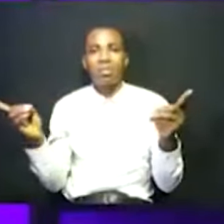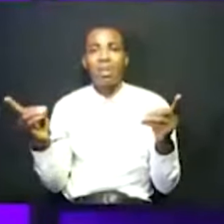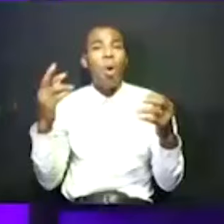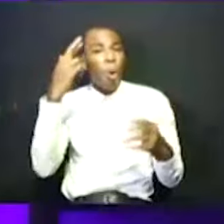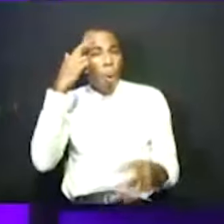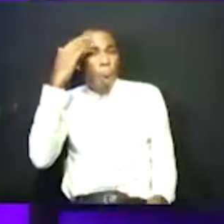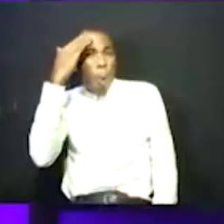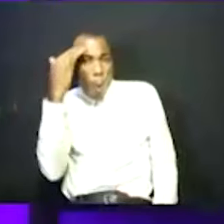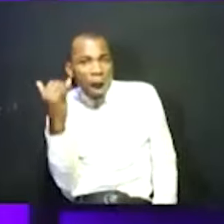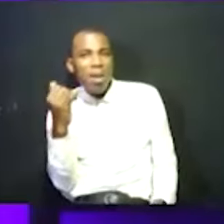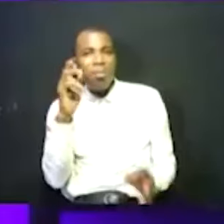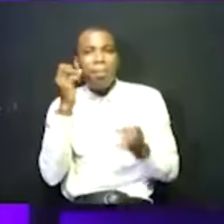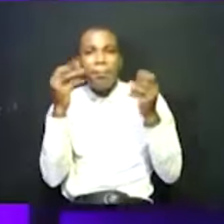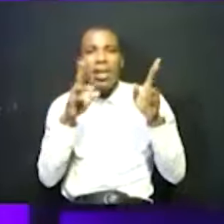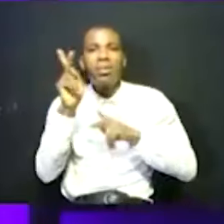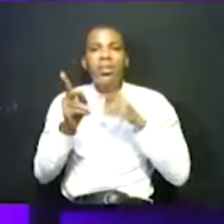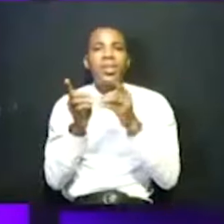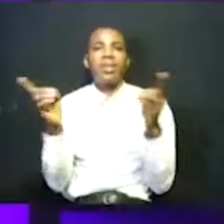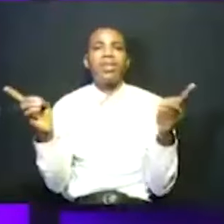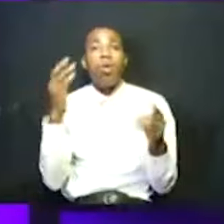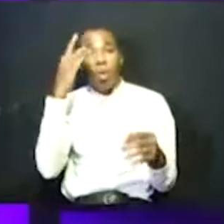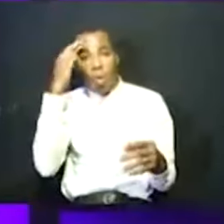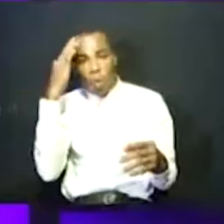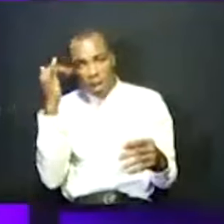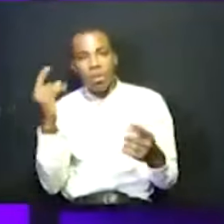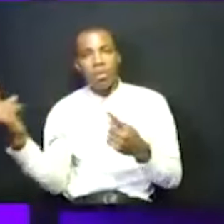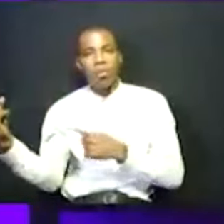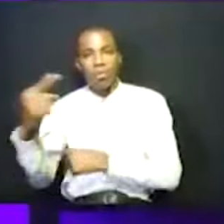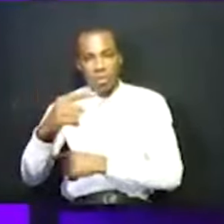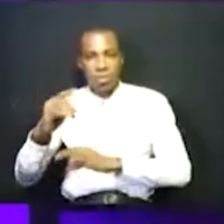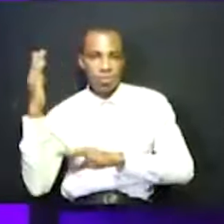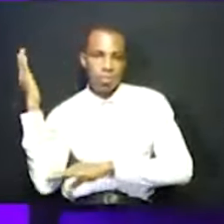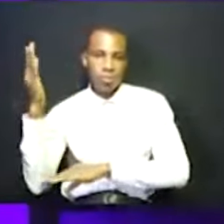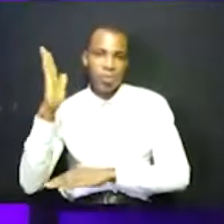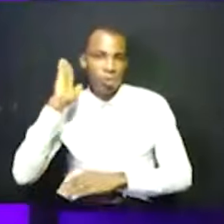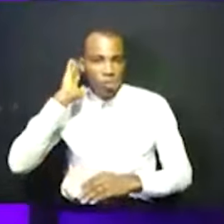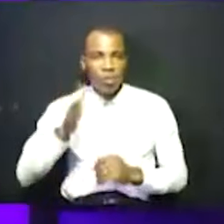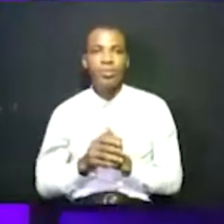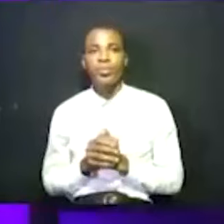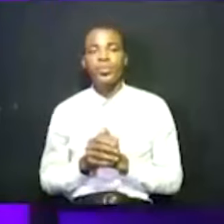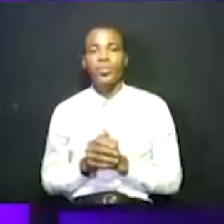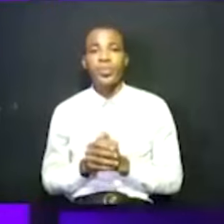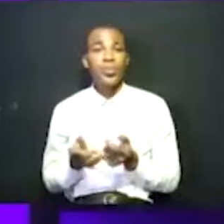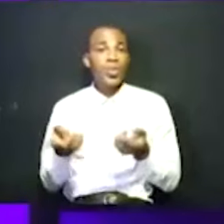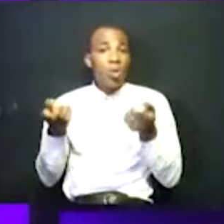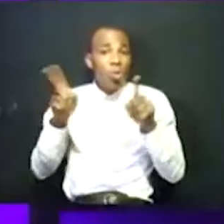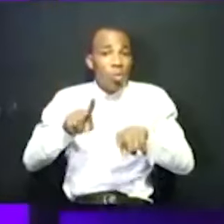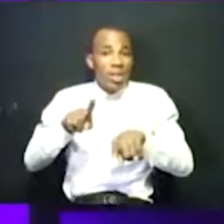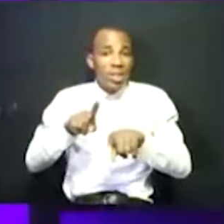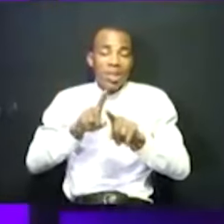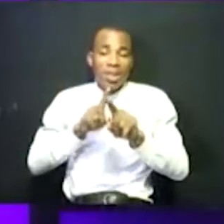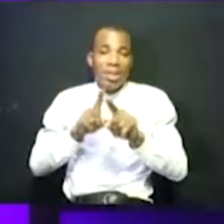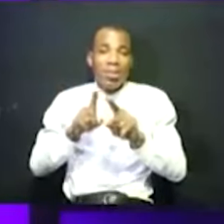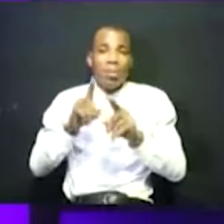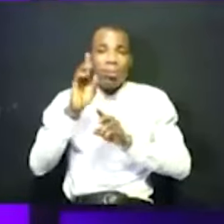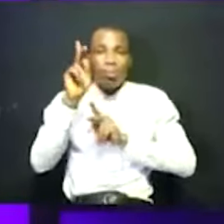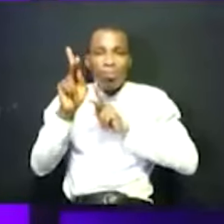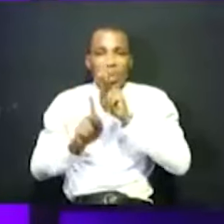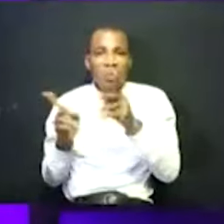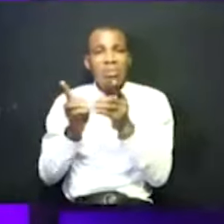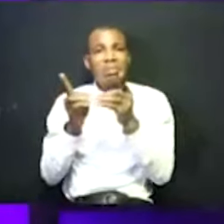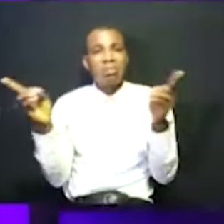two assertions reflecting her views on marriage. And we want to examine it. I don't want us to go